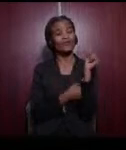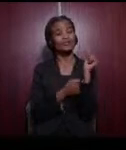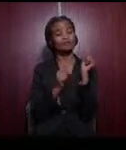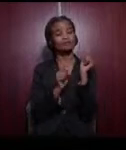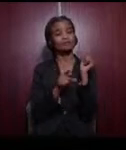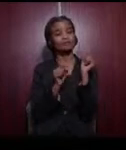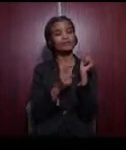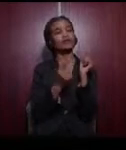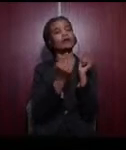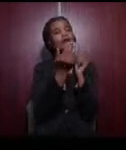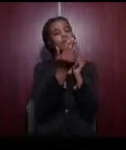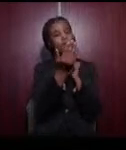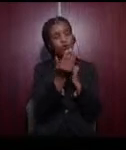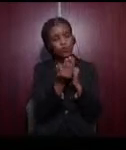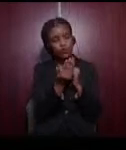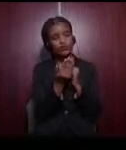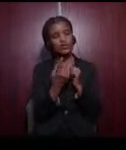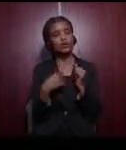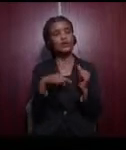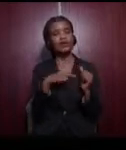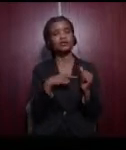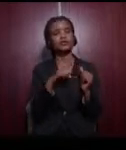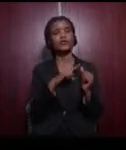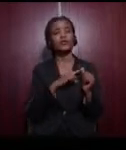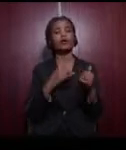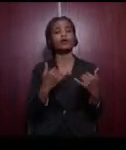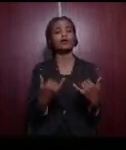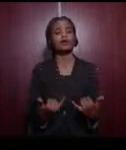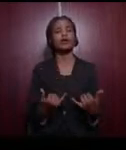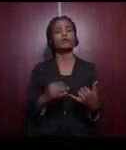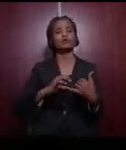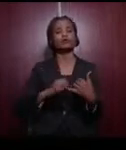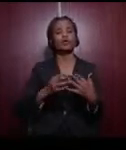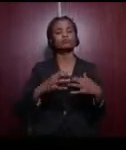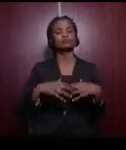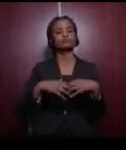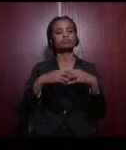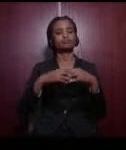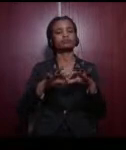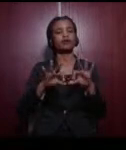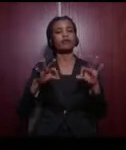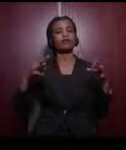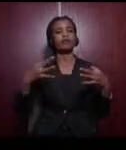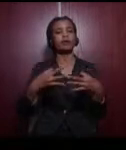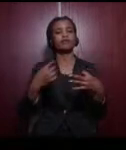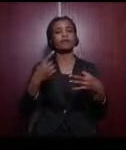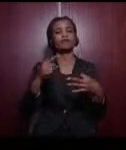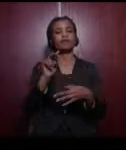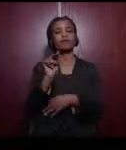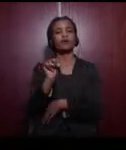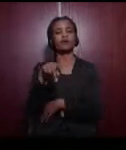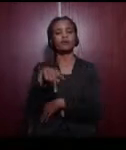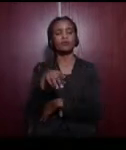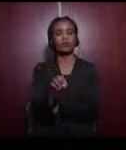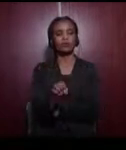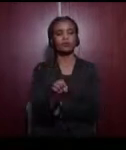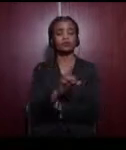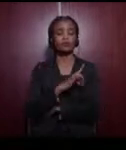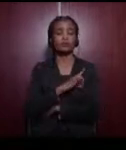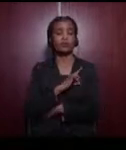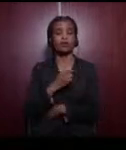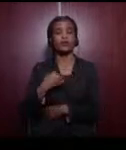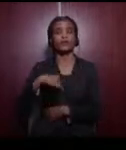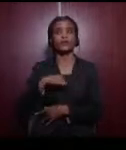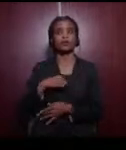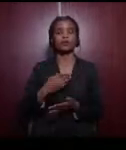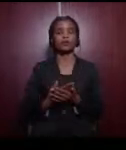are trying ukuthi siyenze iforum esowethu yama NPOs whereby sizokwazi ukuthi kena sikwazi ukuthi